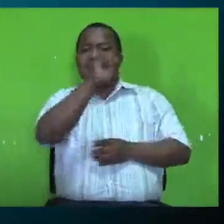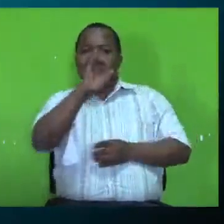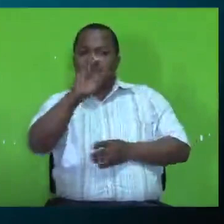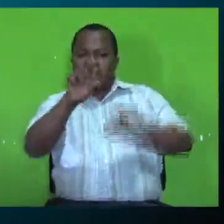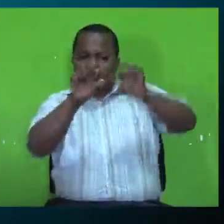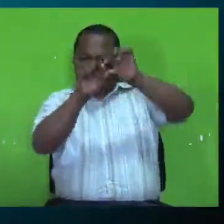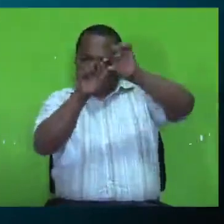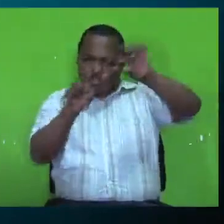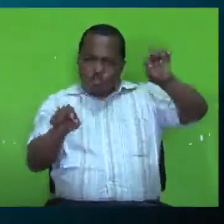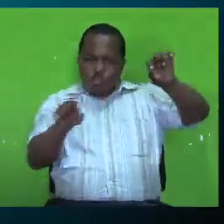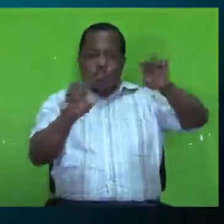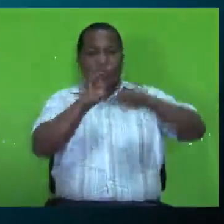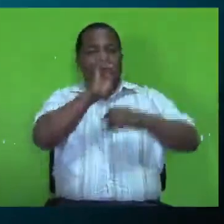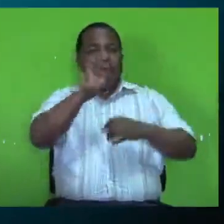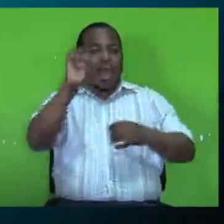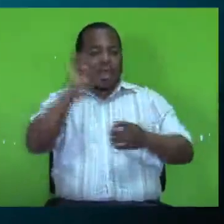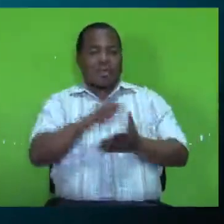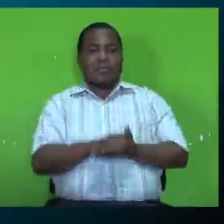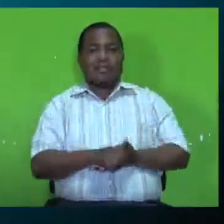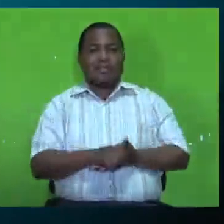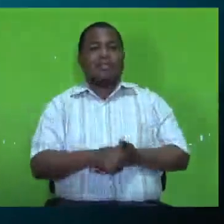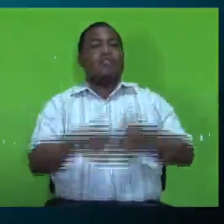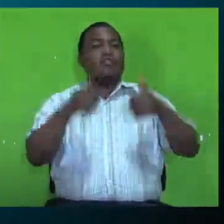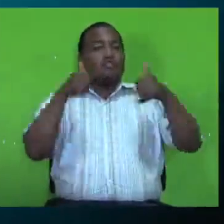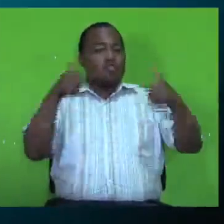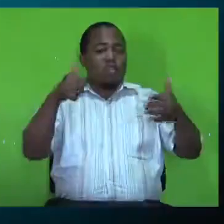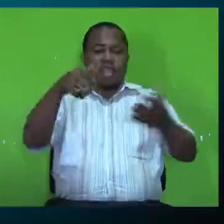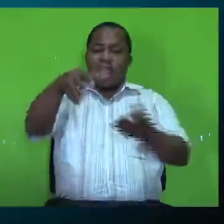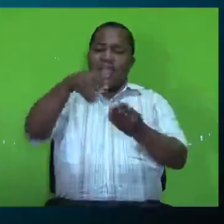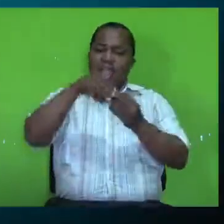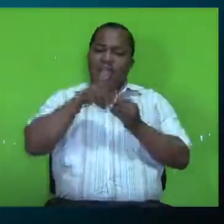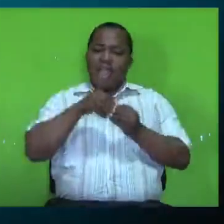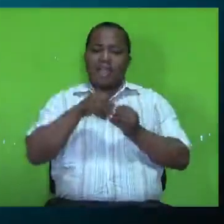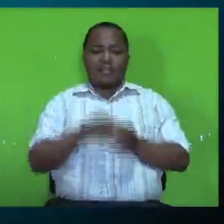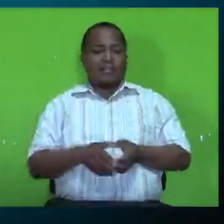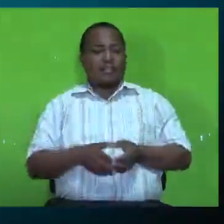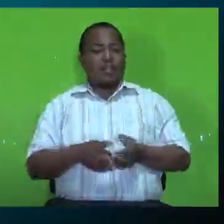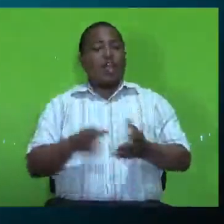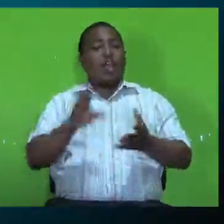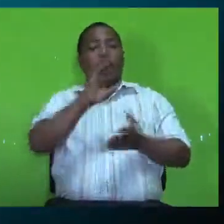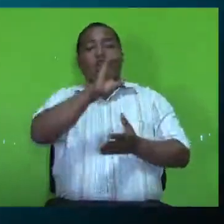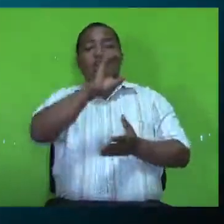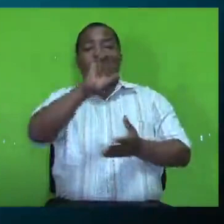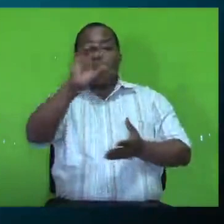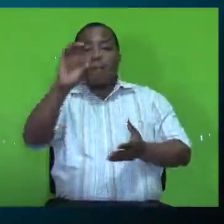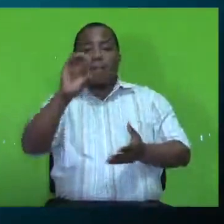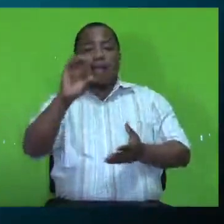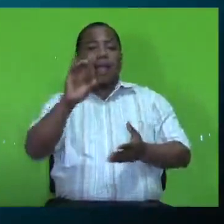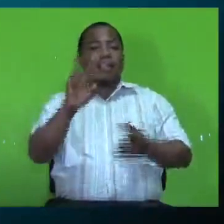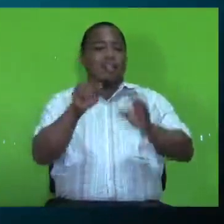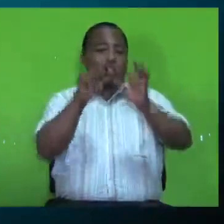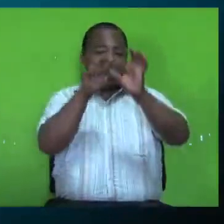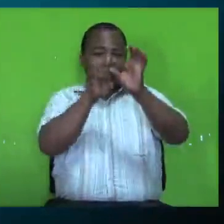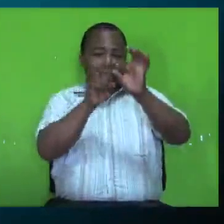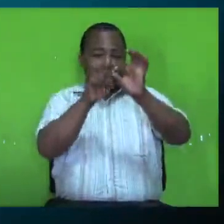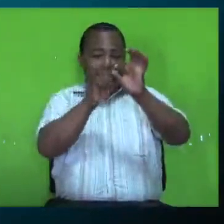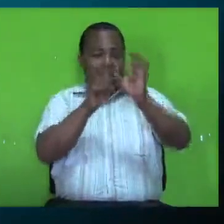tube elements. Good. And companion cells.